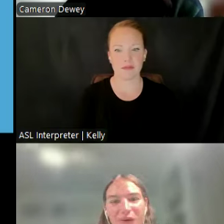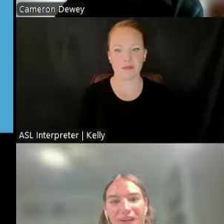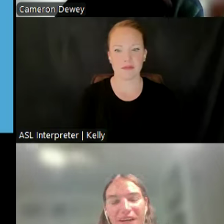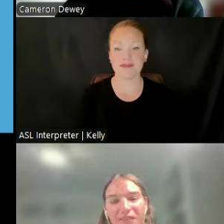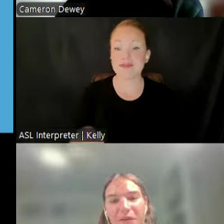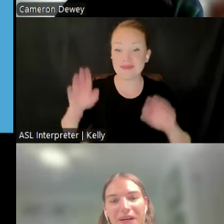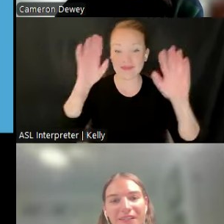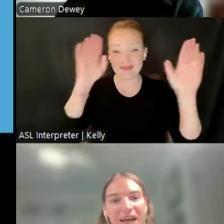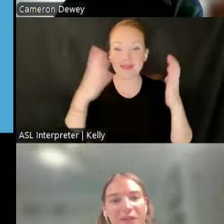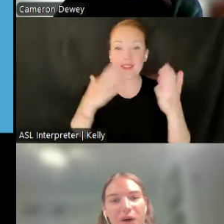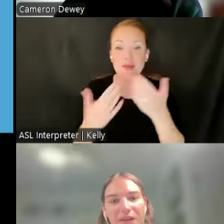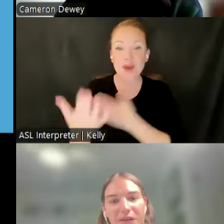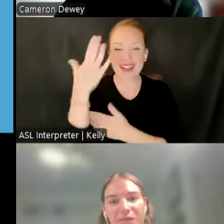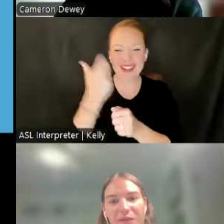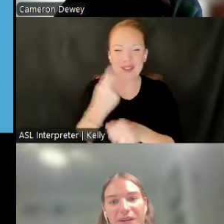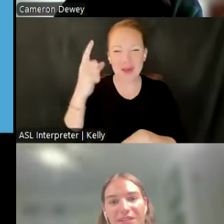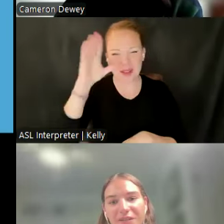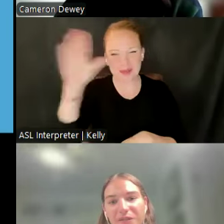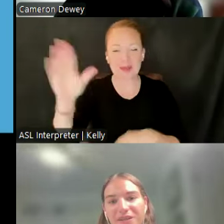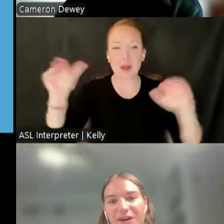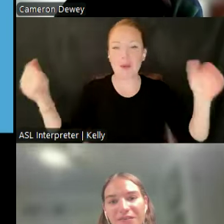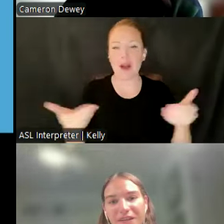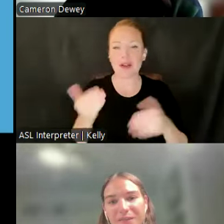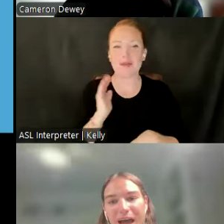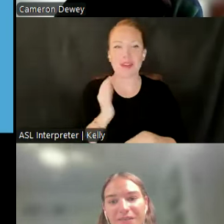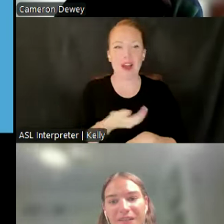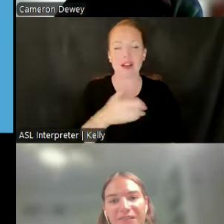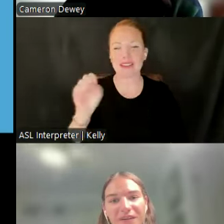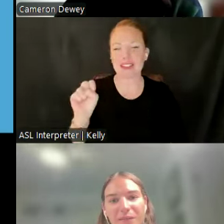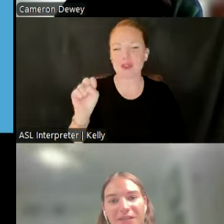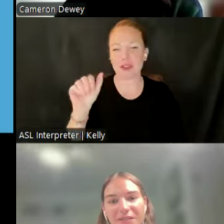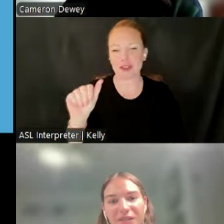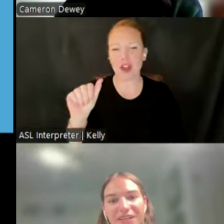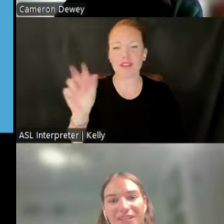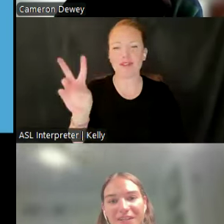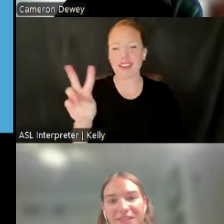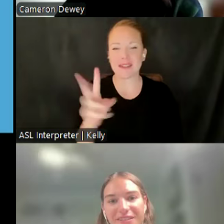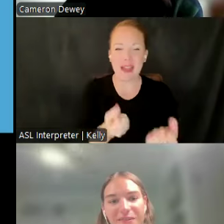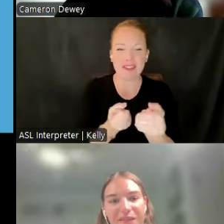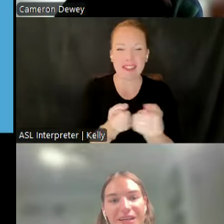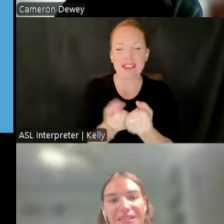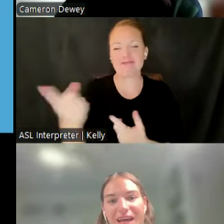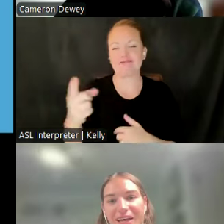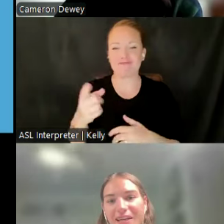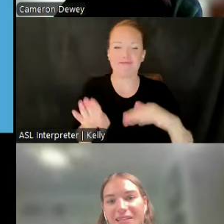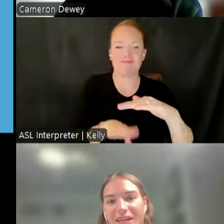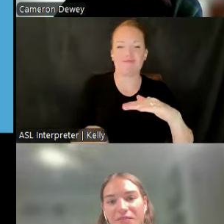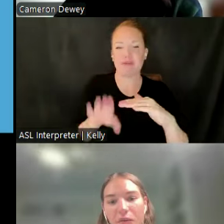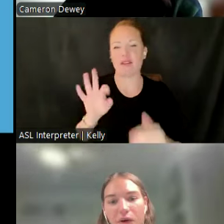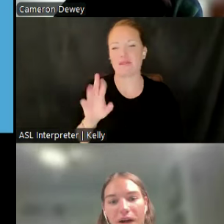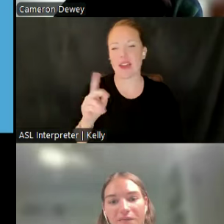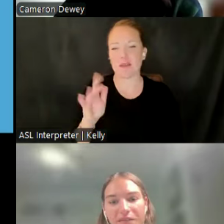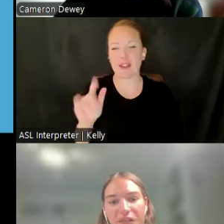Good morning, everyone, and welcome to our Sexual Assault Victim Advocate Fundamentals training series. Today is